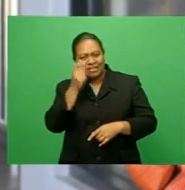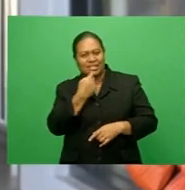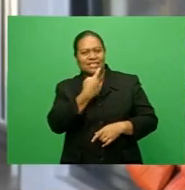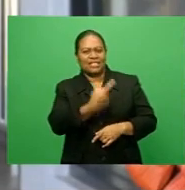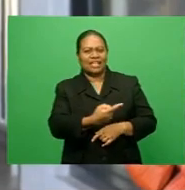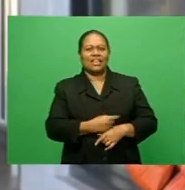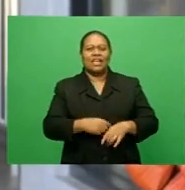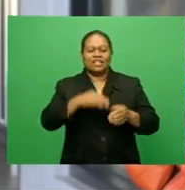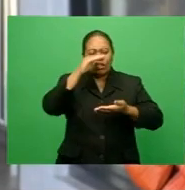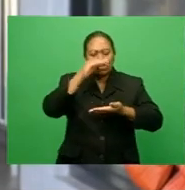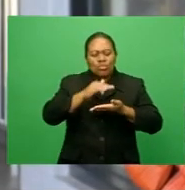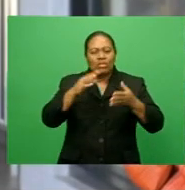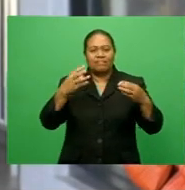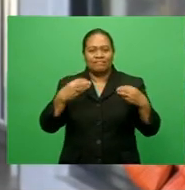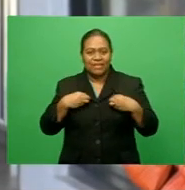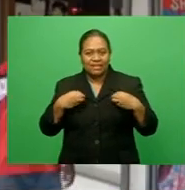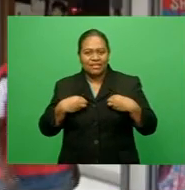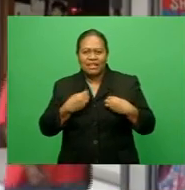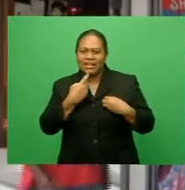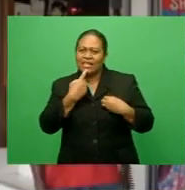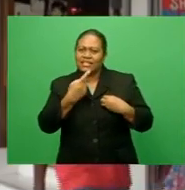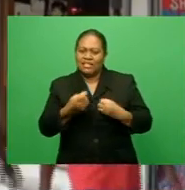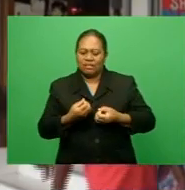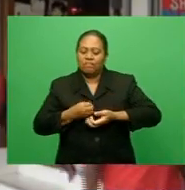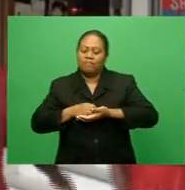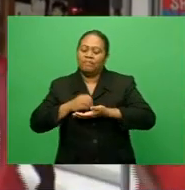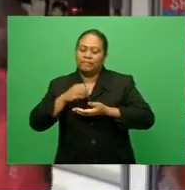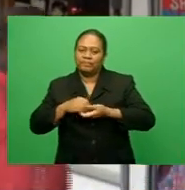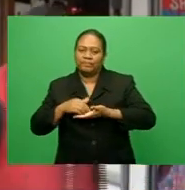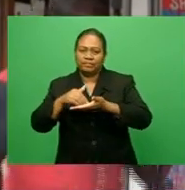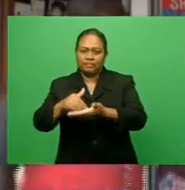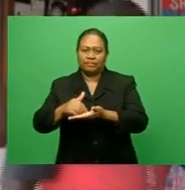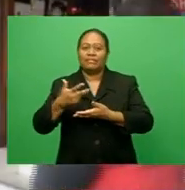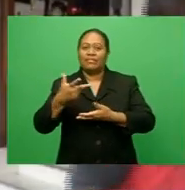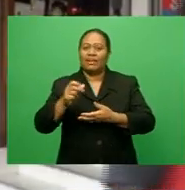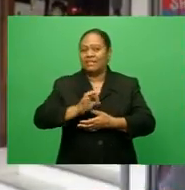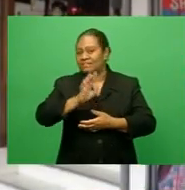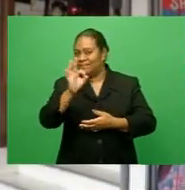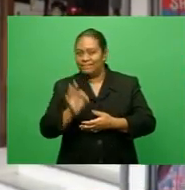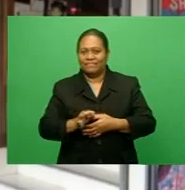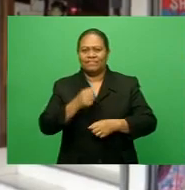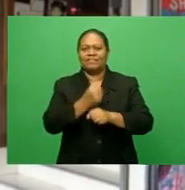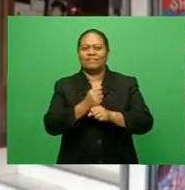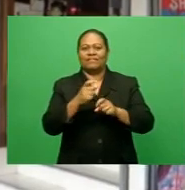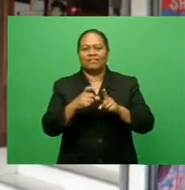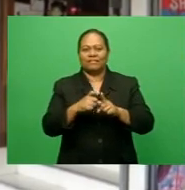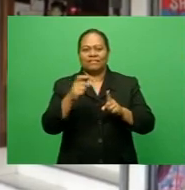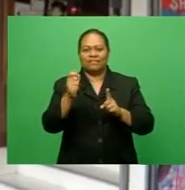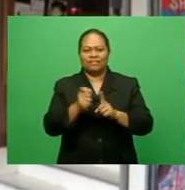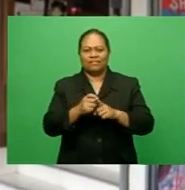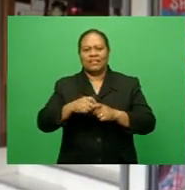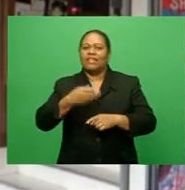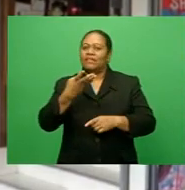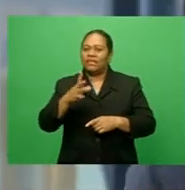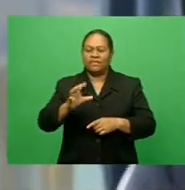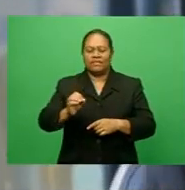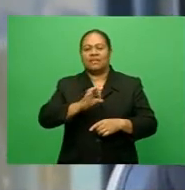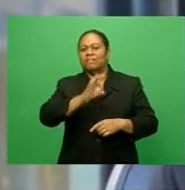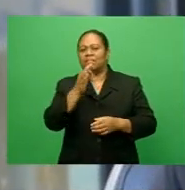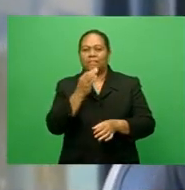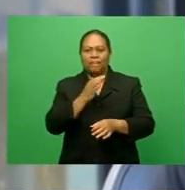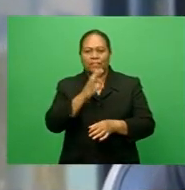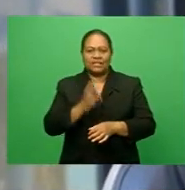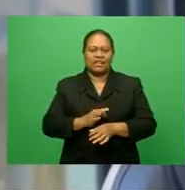micro, small and medium enterprises contribute to over 80% of Fiji's GDP and employ about 50% of the labour